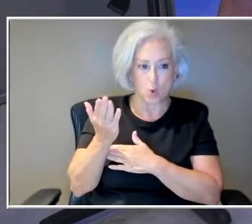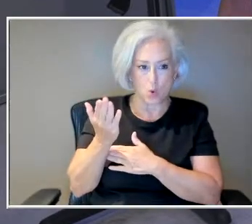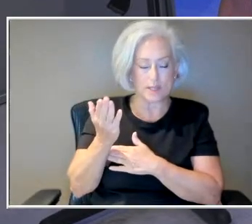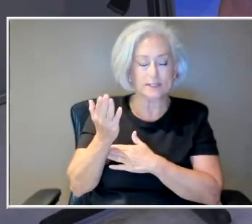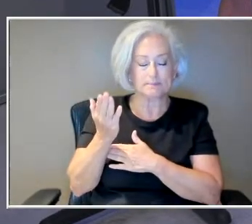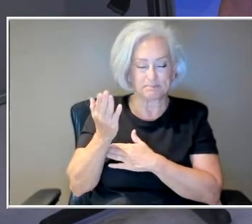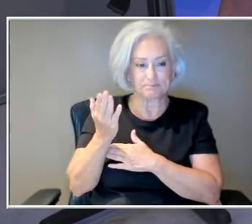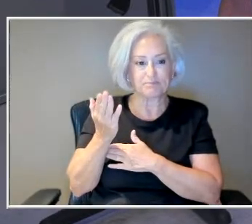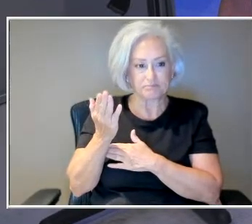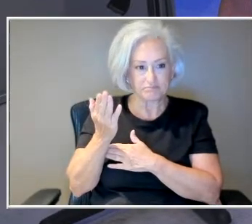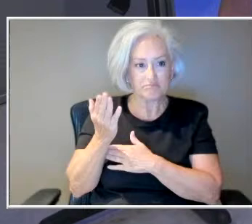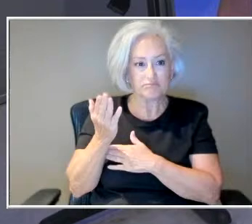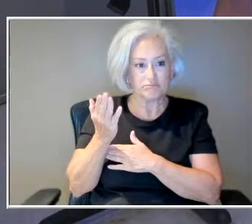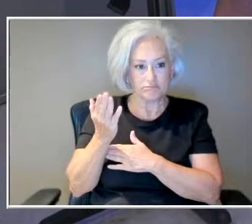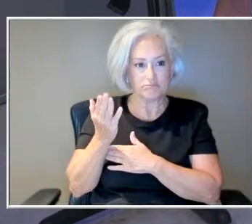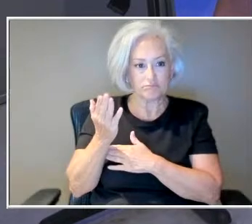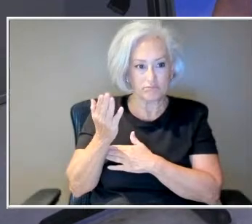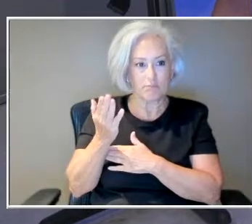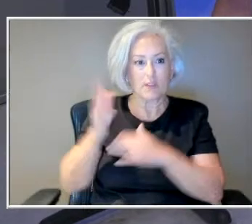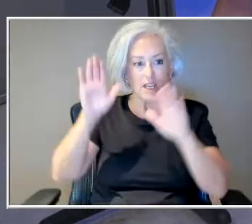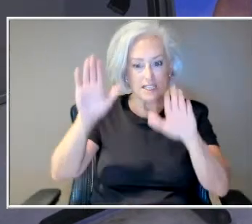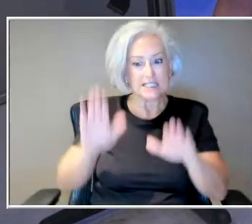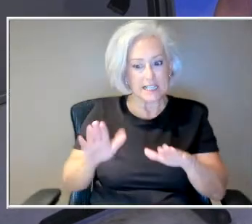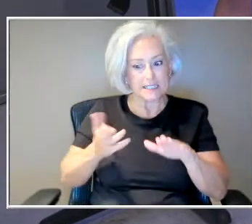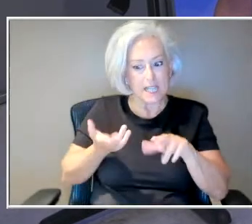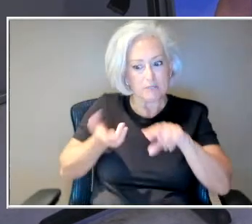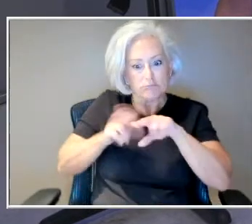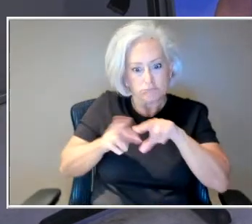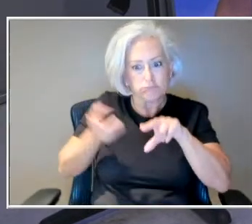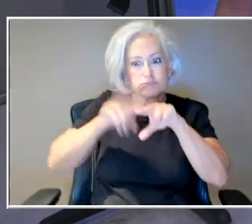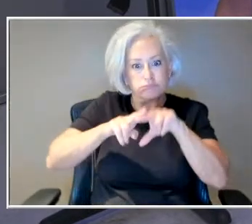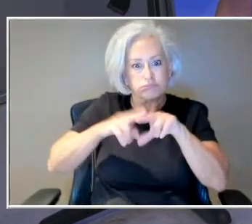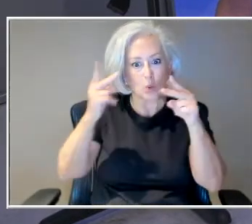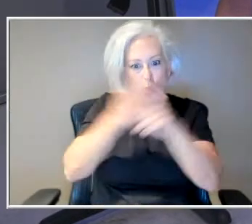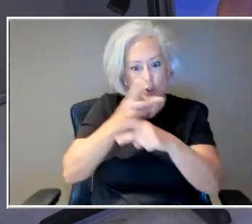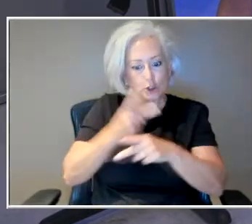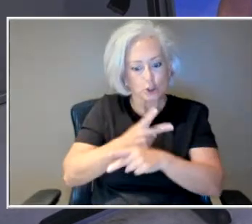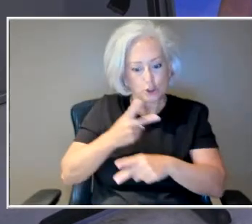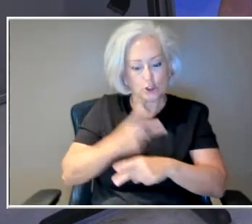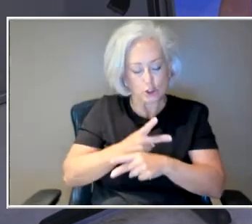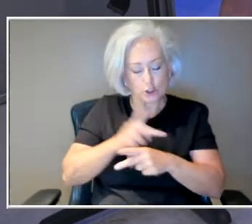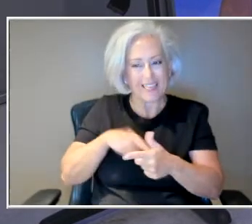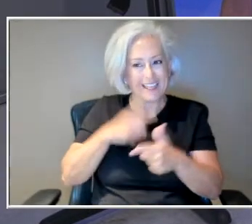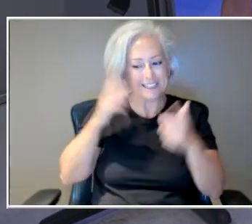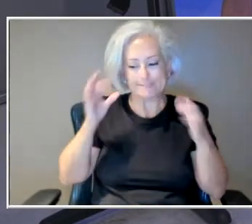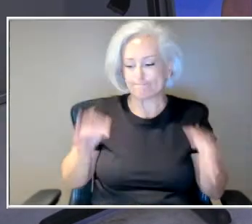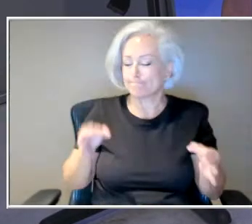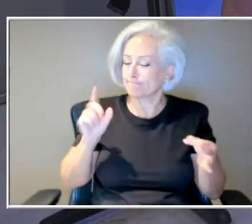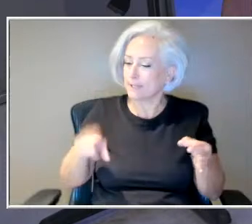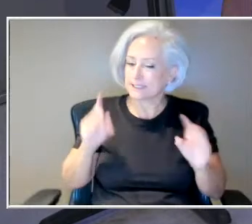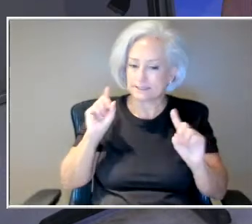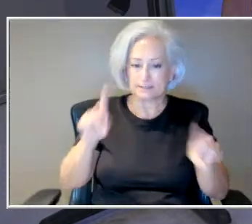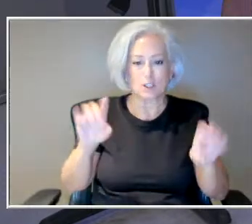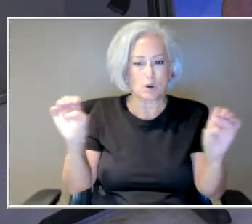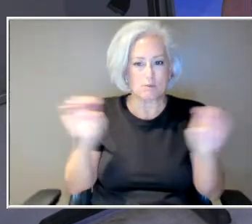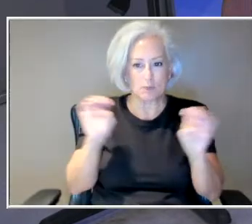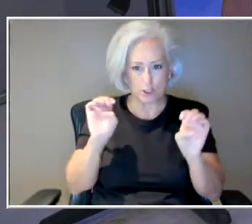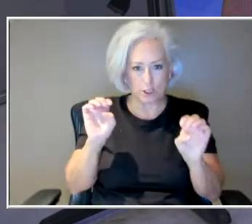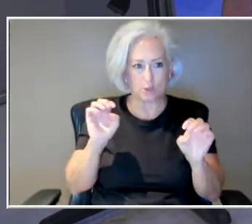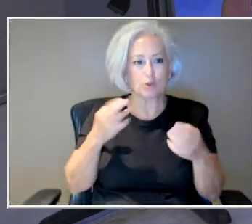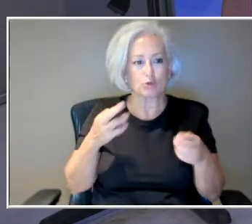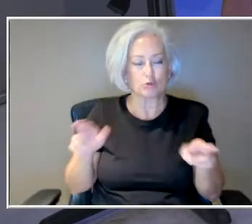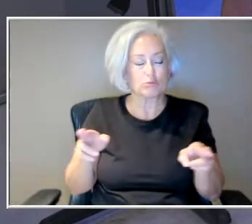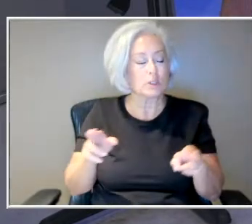Sunday has gotten accelerated and gotten worse, and I've decided, I need to go back to the emergency room. So when did this go from you thinking, okay, I have a